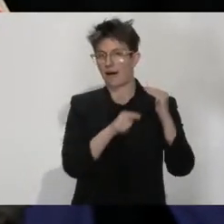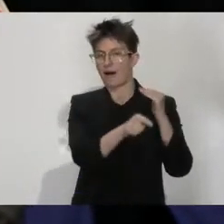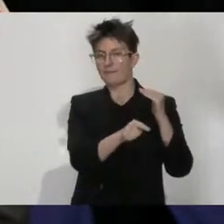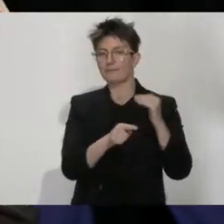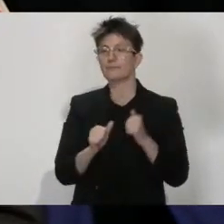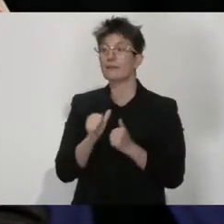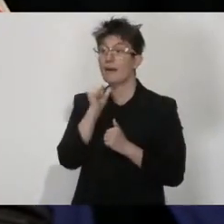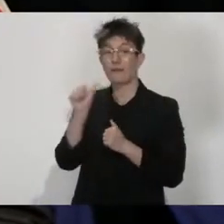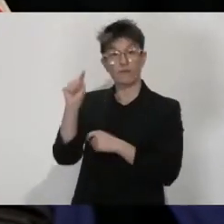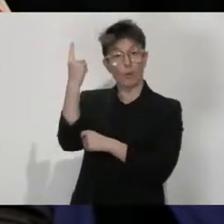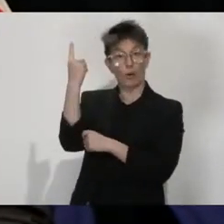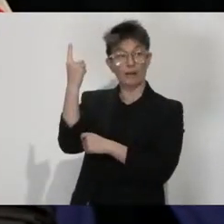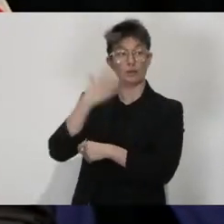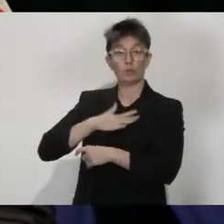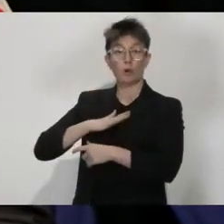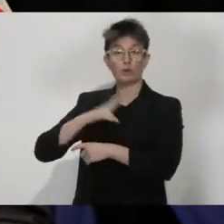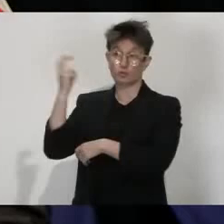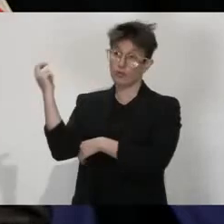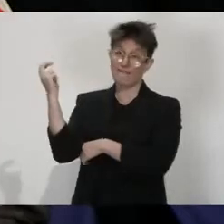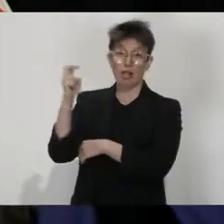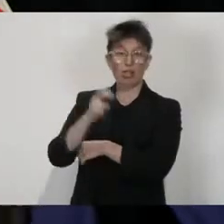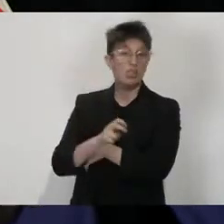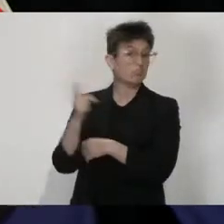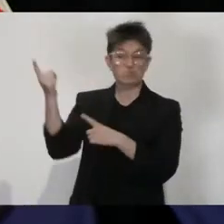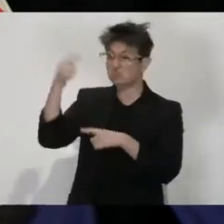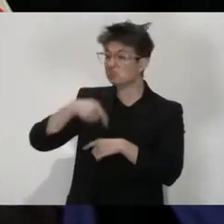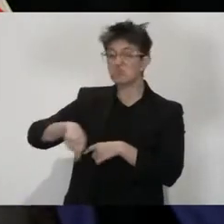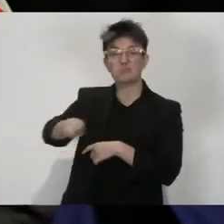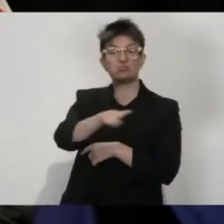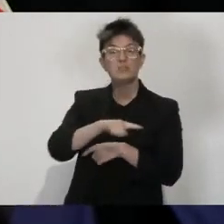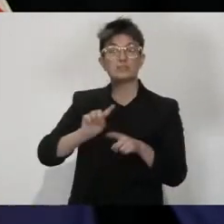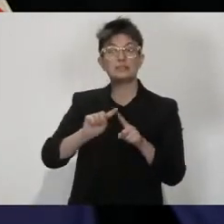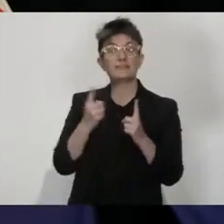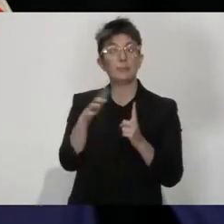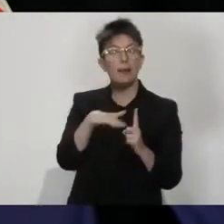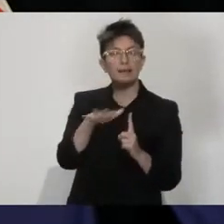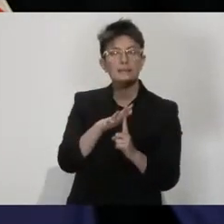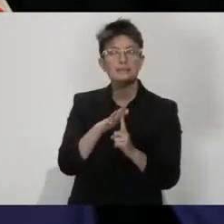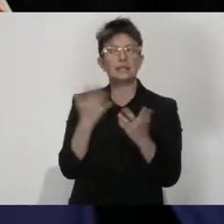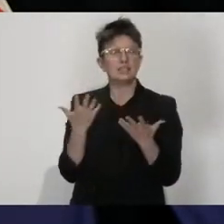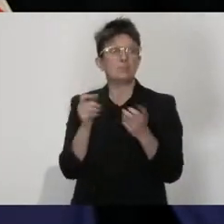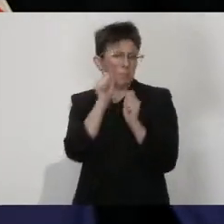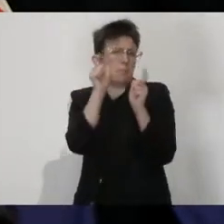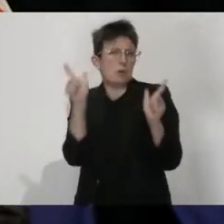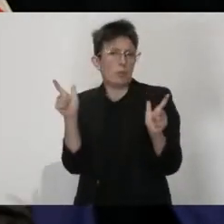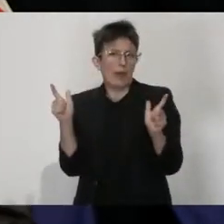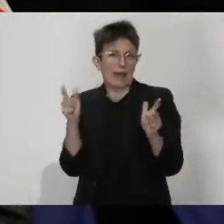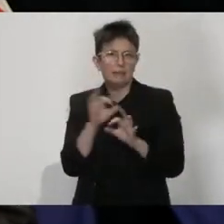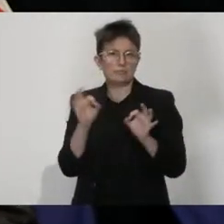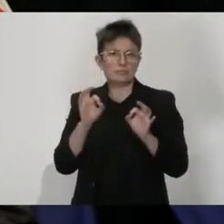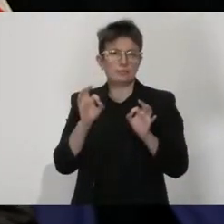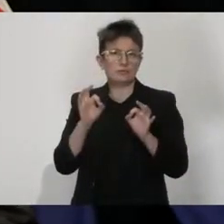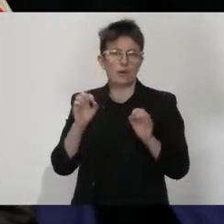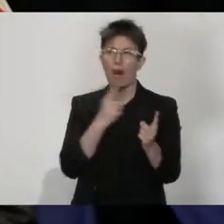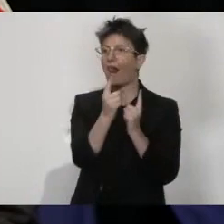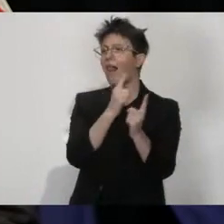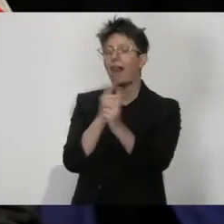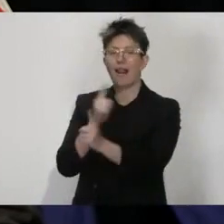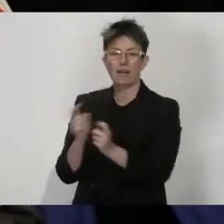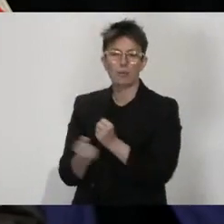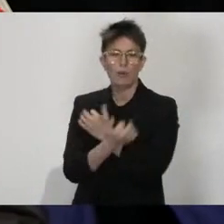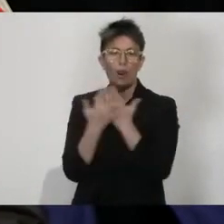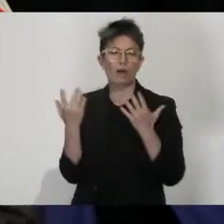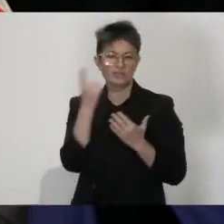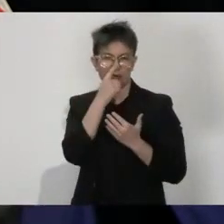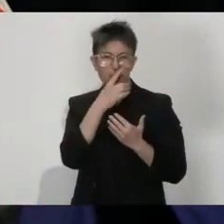going and how many people they're interacting with. The last thing we want from reopening Auckland up is to spread the virus around the country.